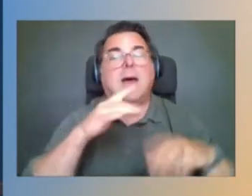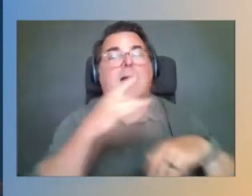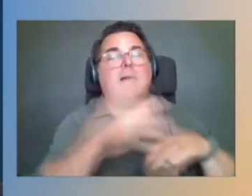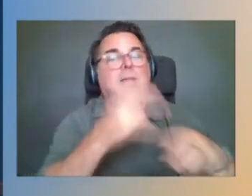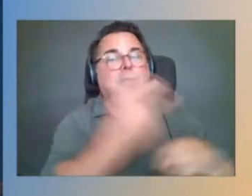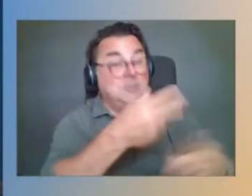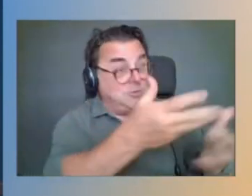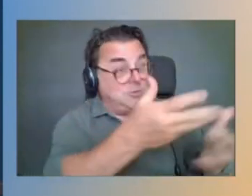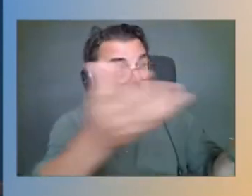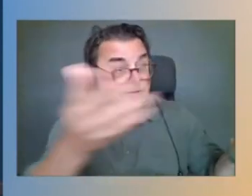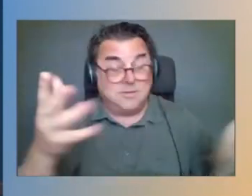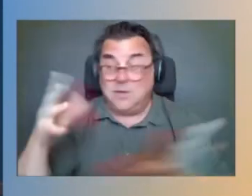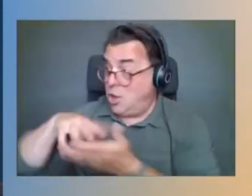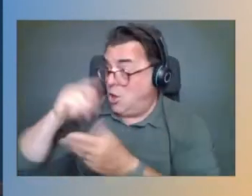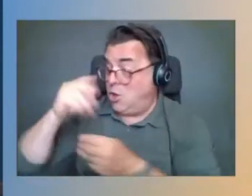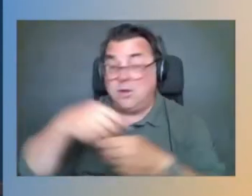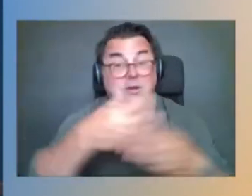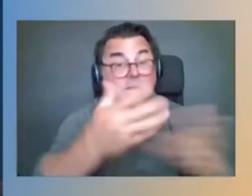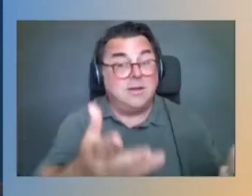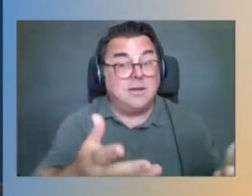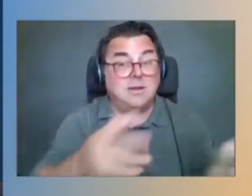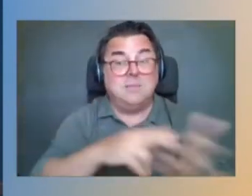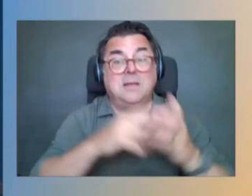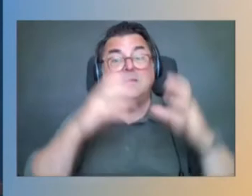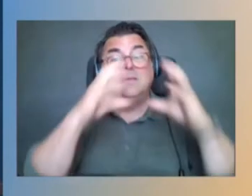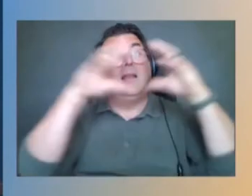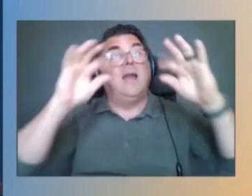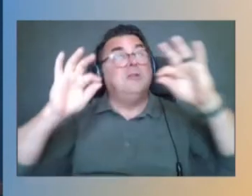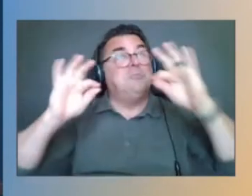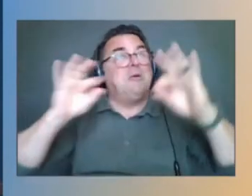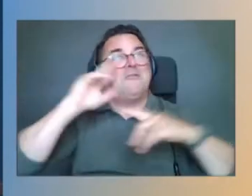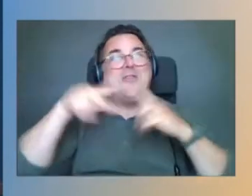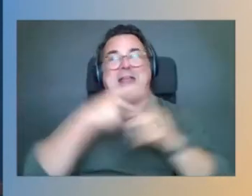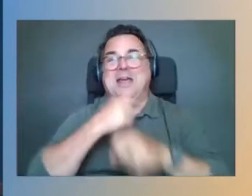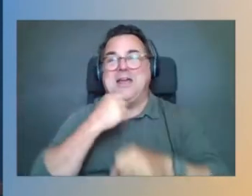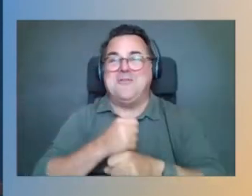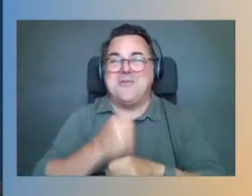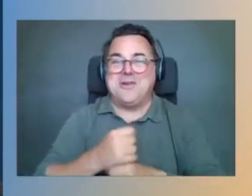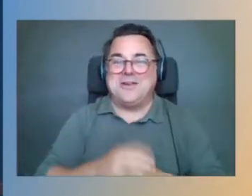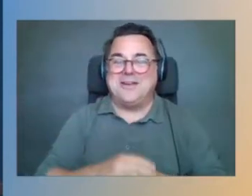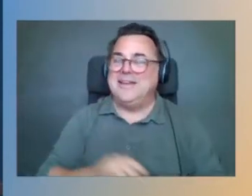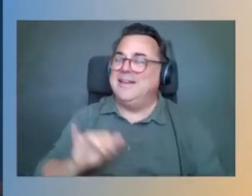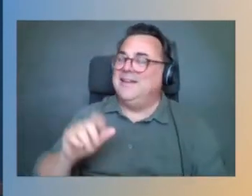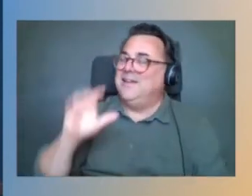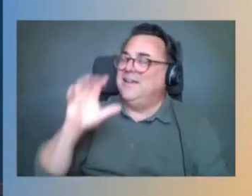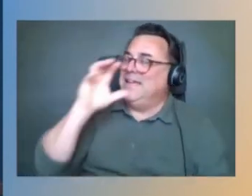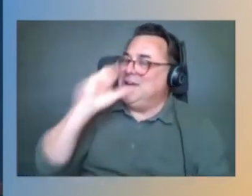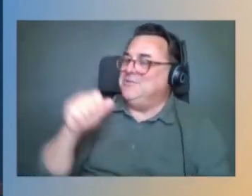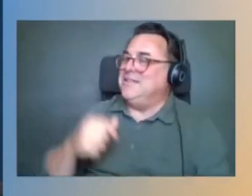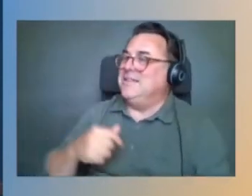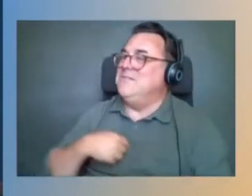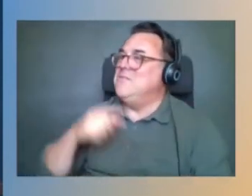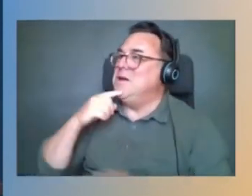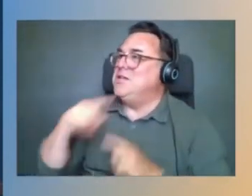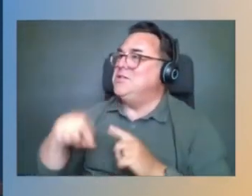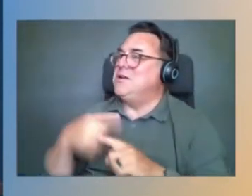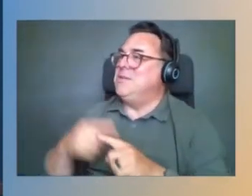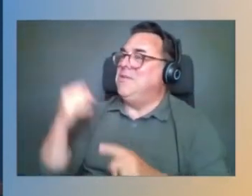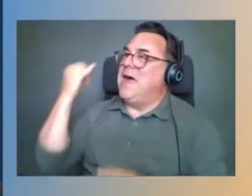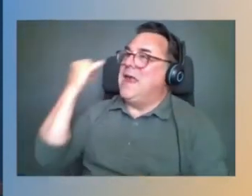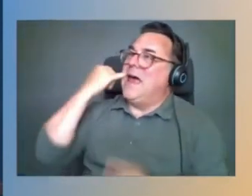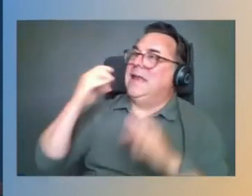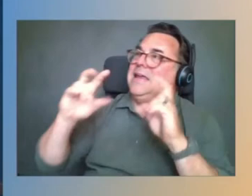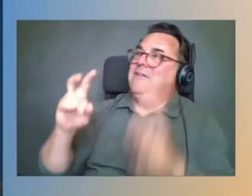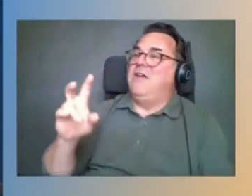that it turns out the cloud is great for doing EDA type workloads. Very interesting how there's this, we talk about the virtuous cycle, and